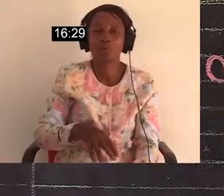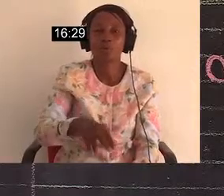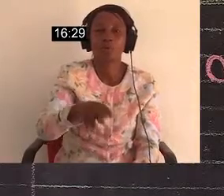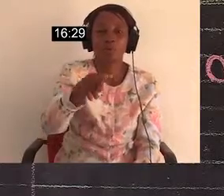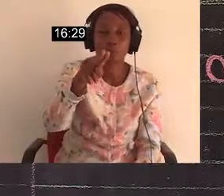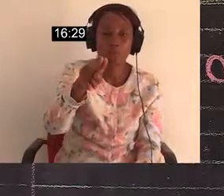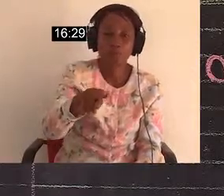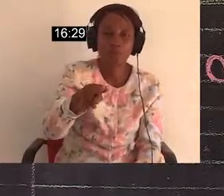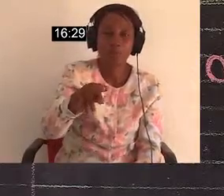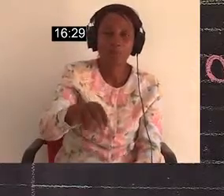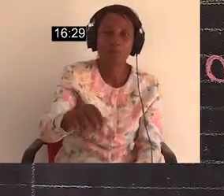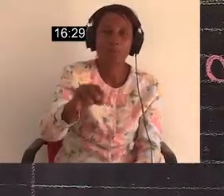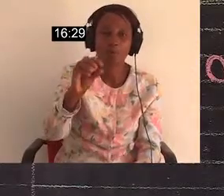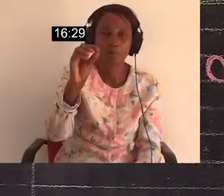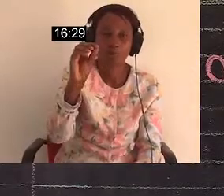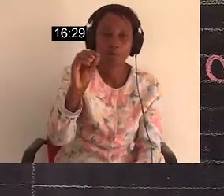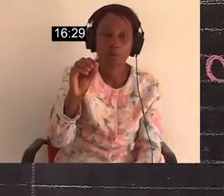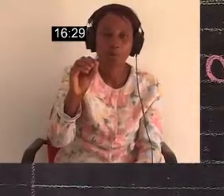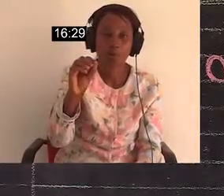Nod.